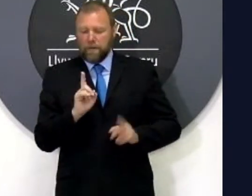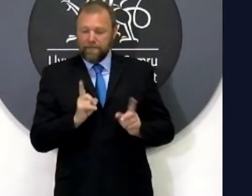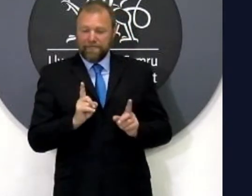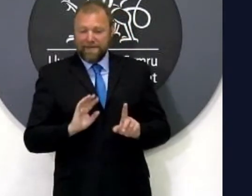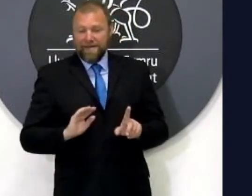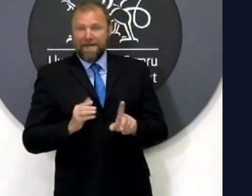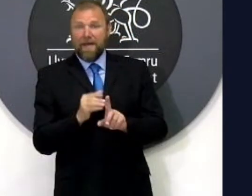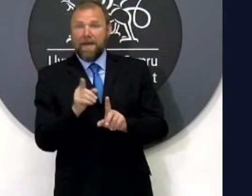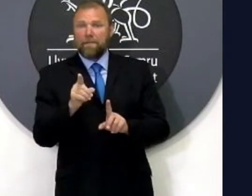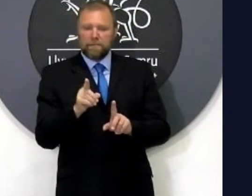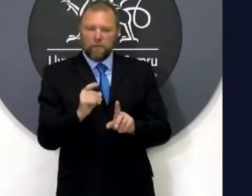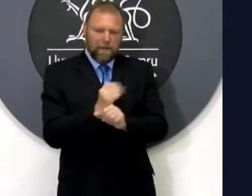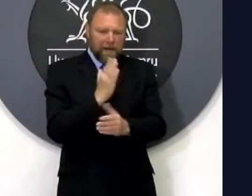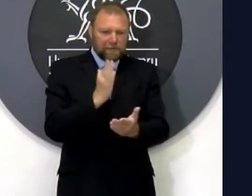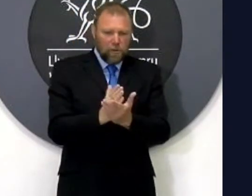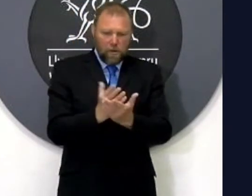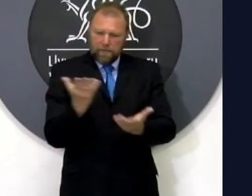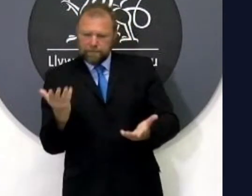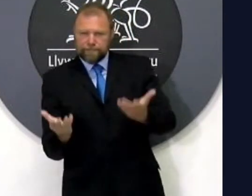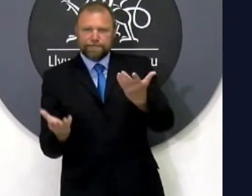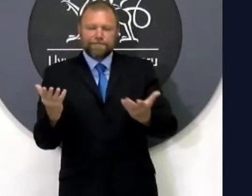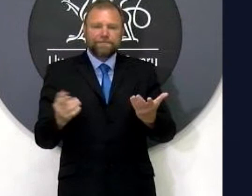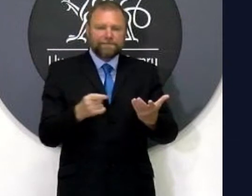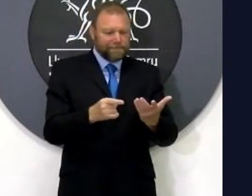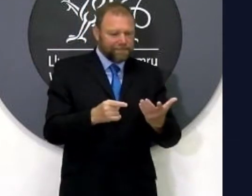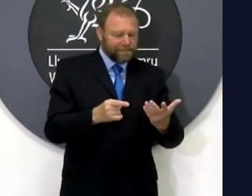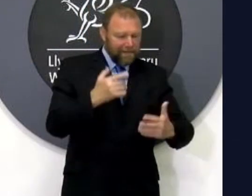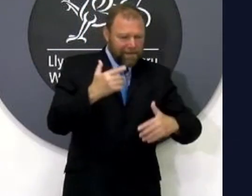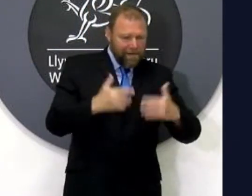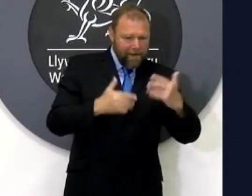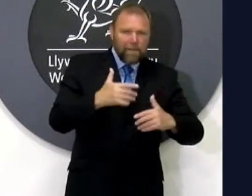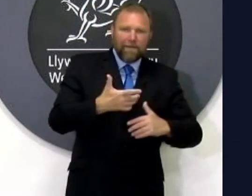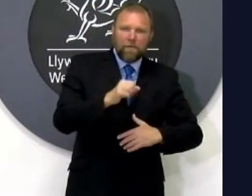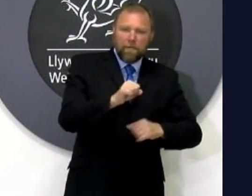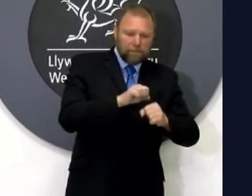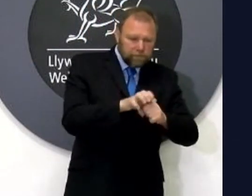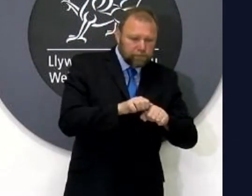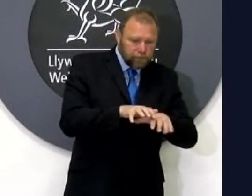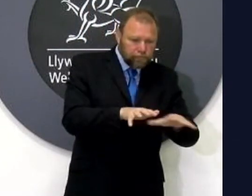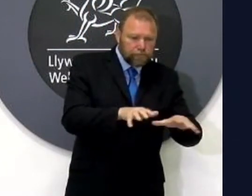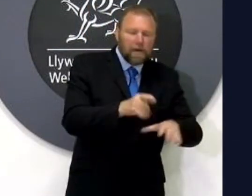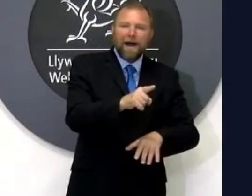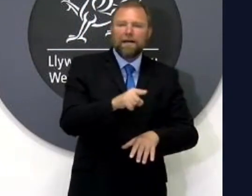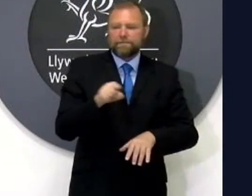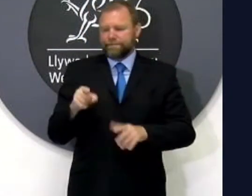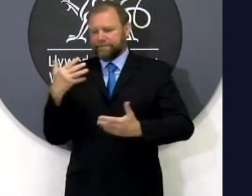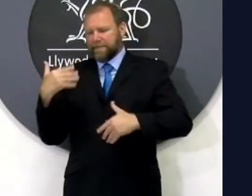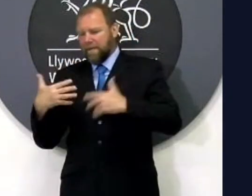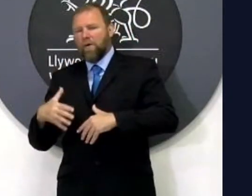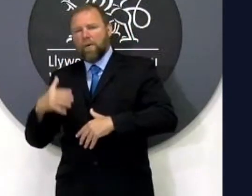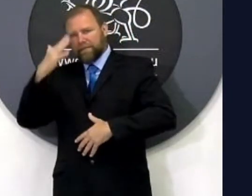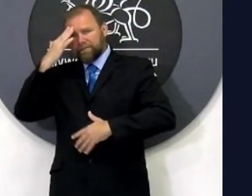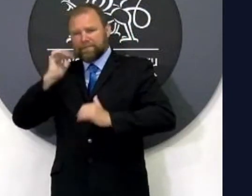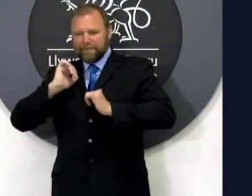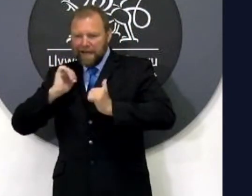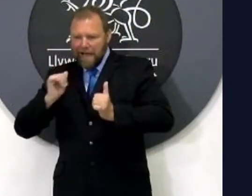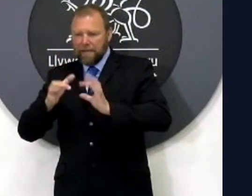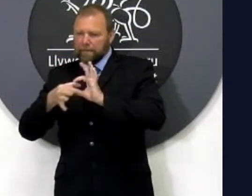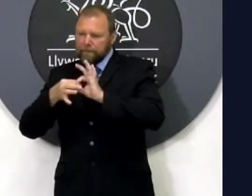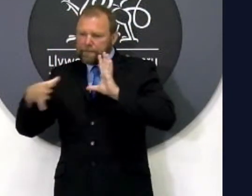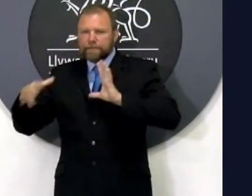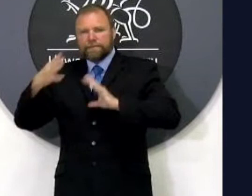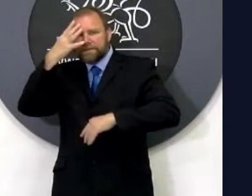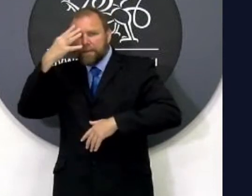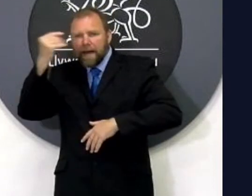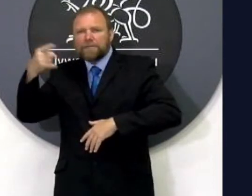na achosion eraill o niwed, nid just y virus, a mae pobl yn diodde'n arbennig o